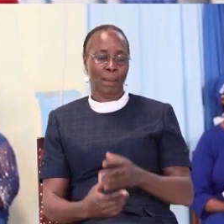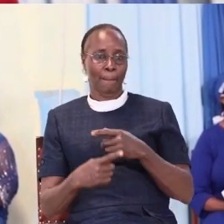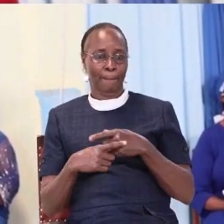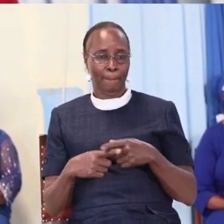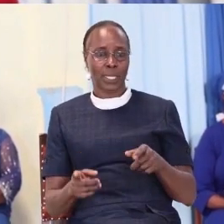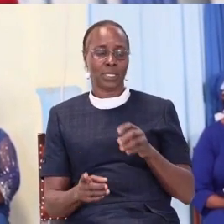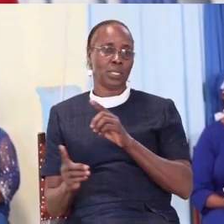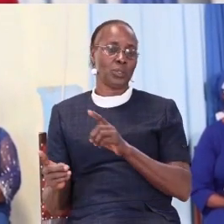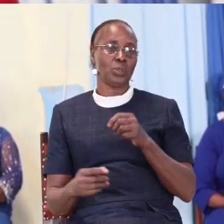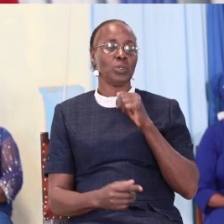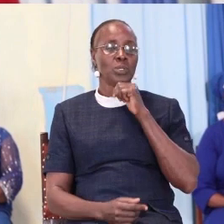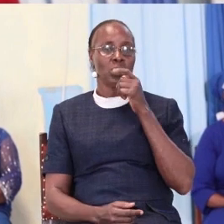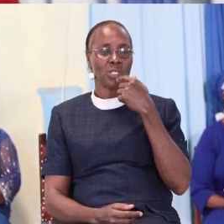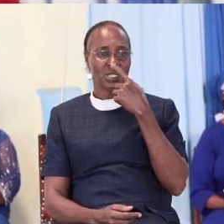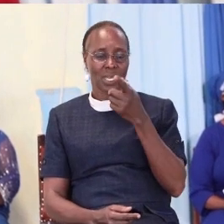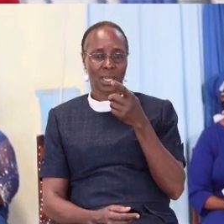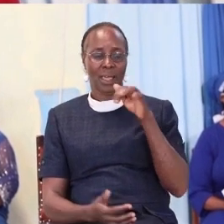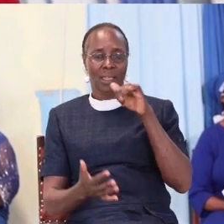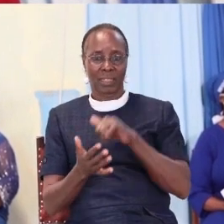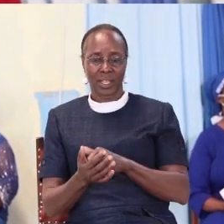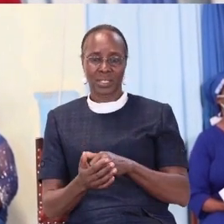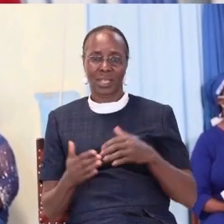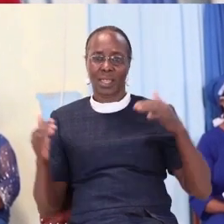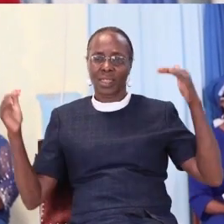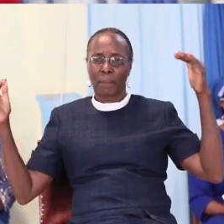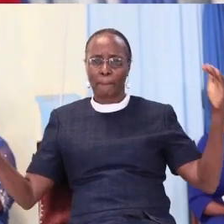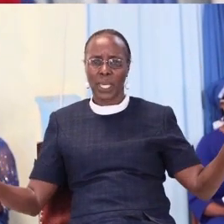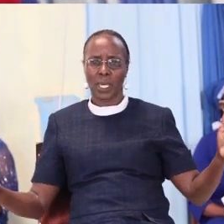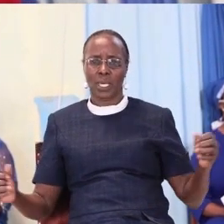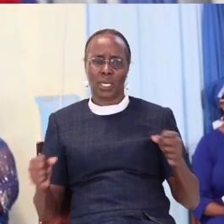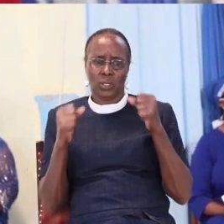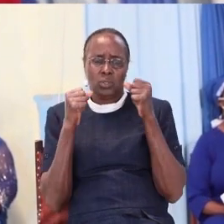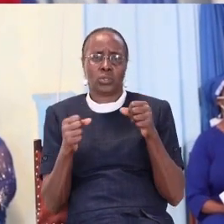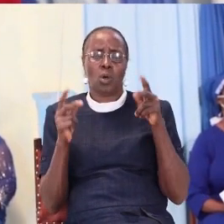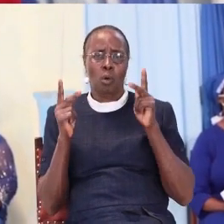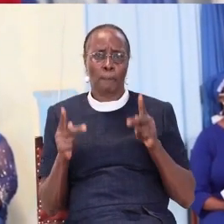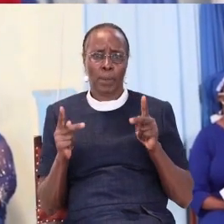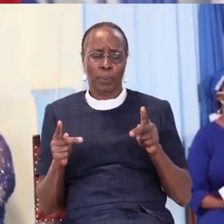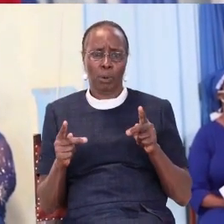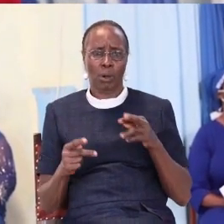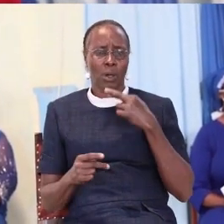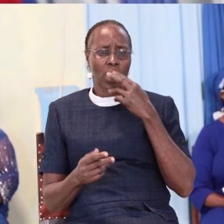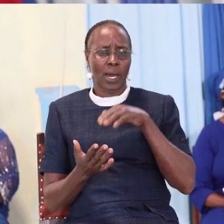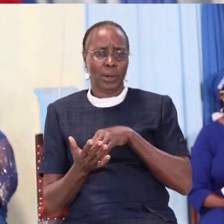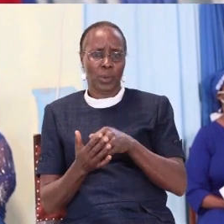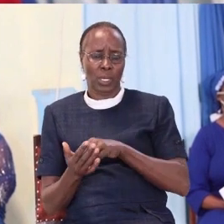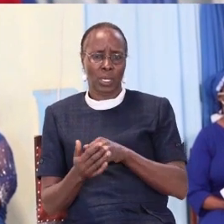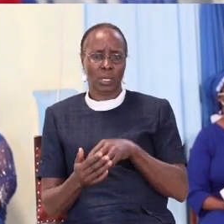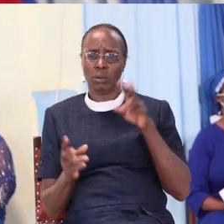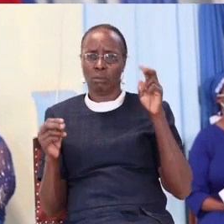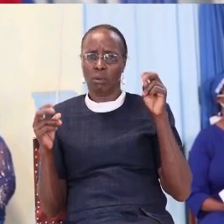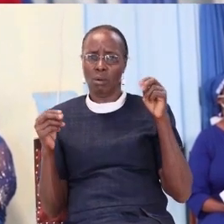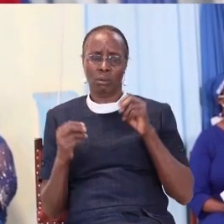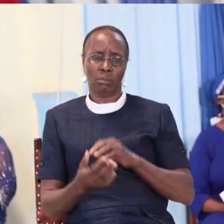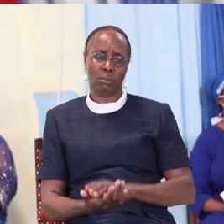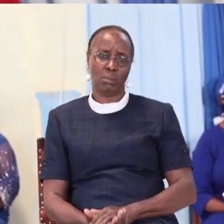will drive them out because they are wicked and because he intends to keep the promise that he made to